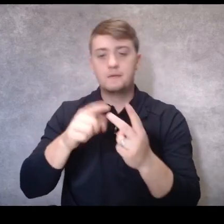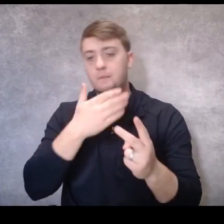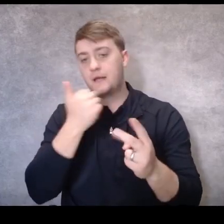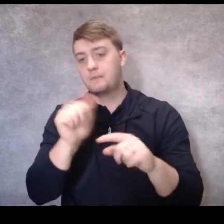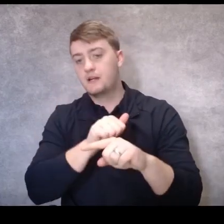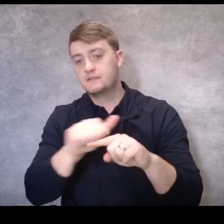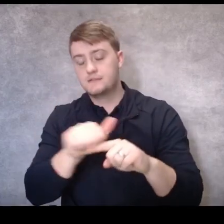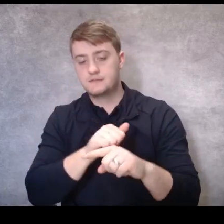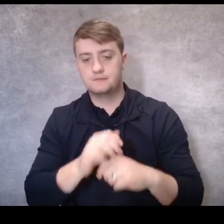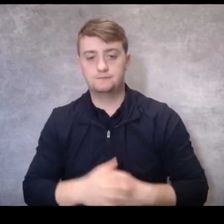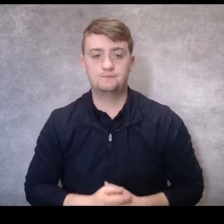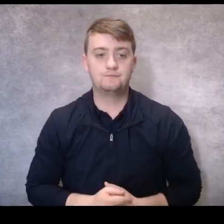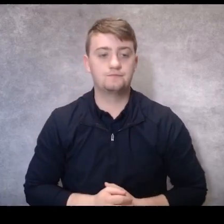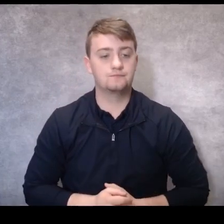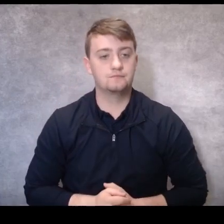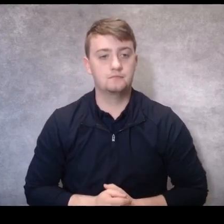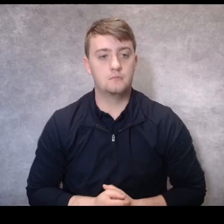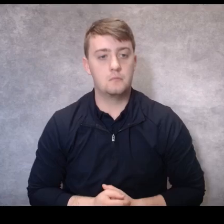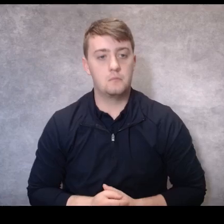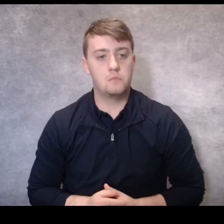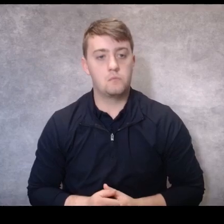and best practices.